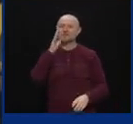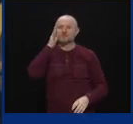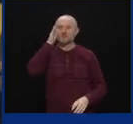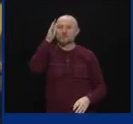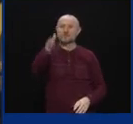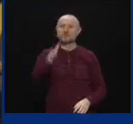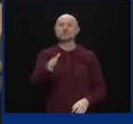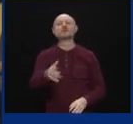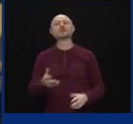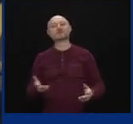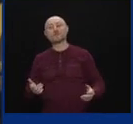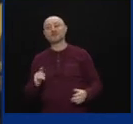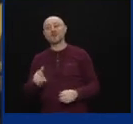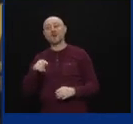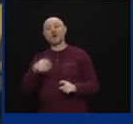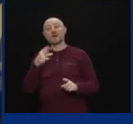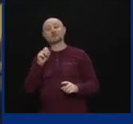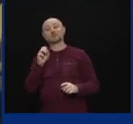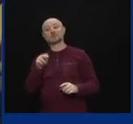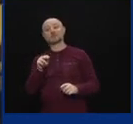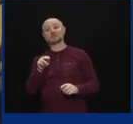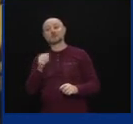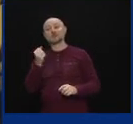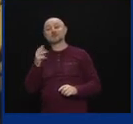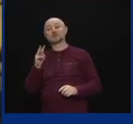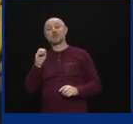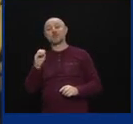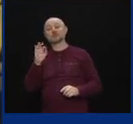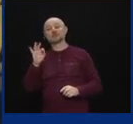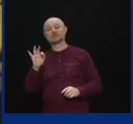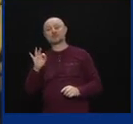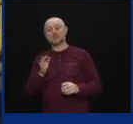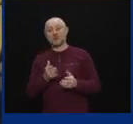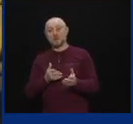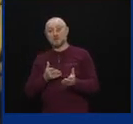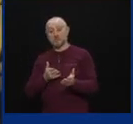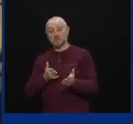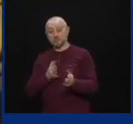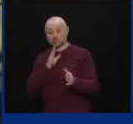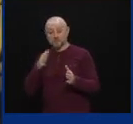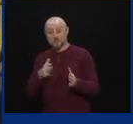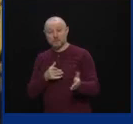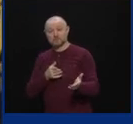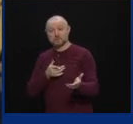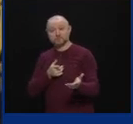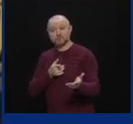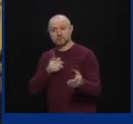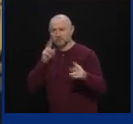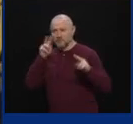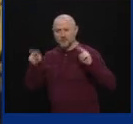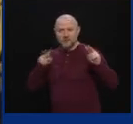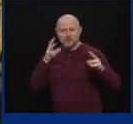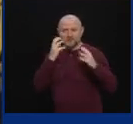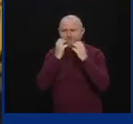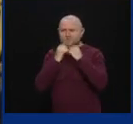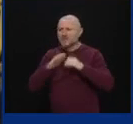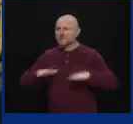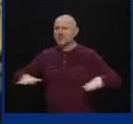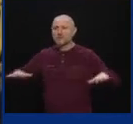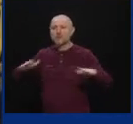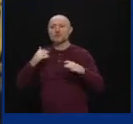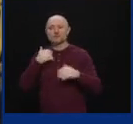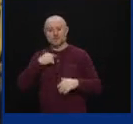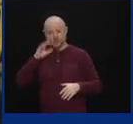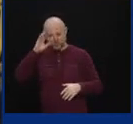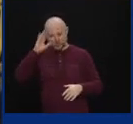in 1609 saw the future as he came up the Hudson River. This place is special. We have a legacy of